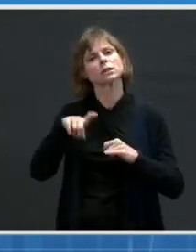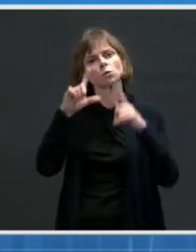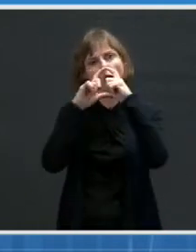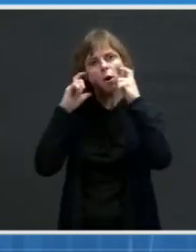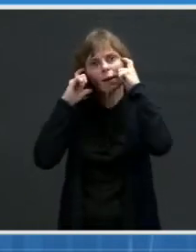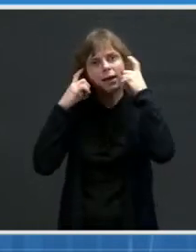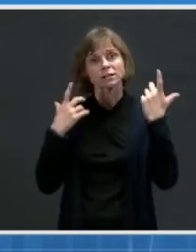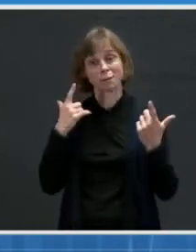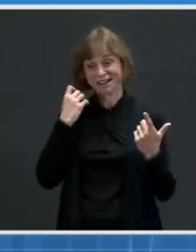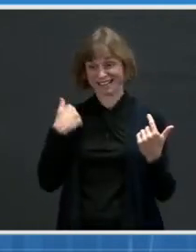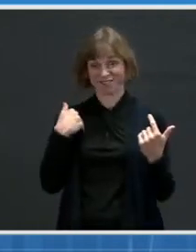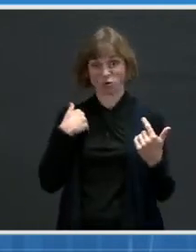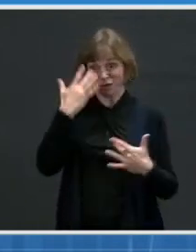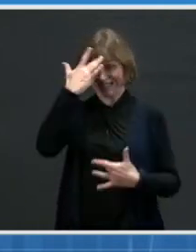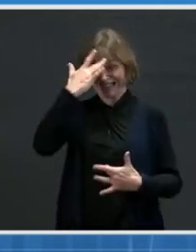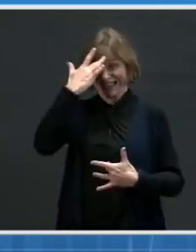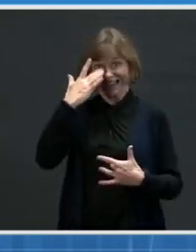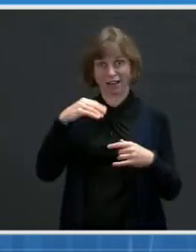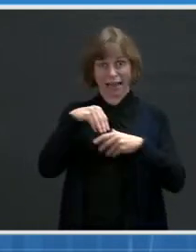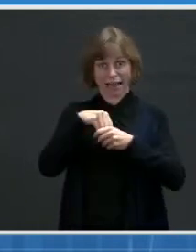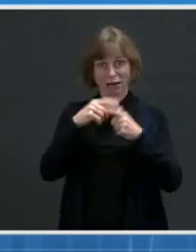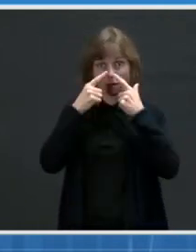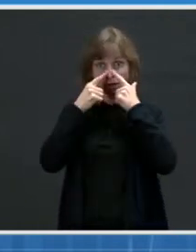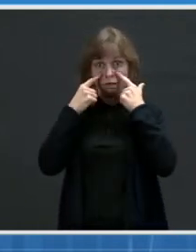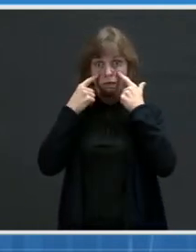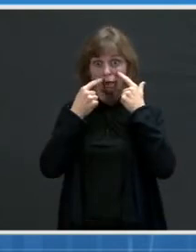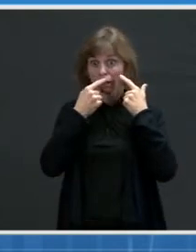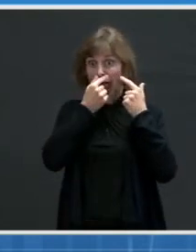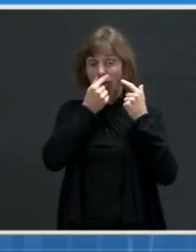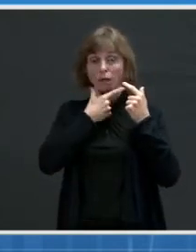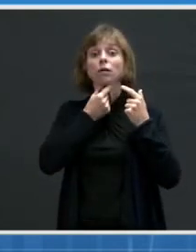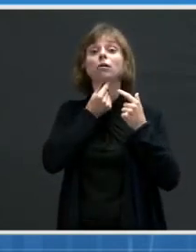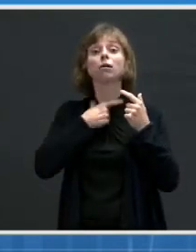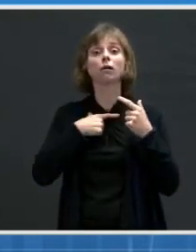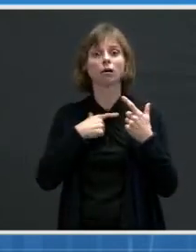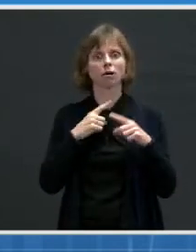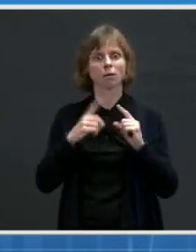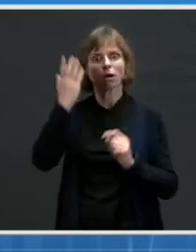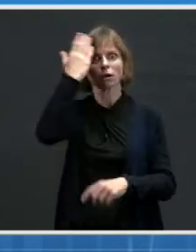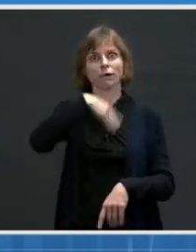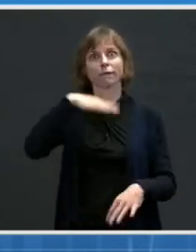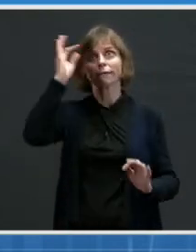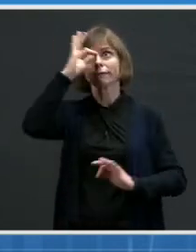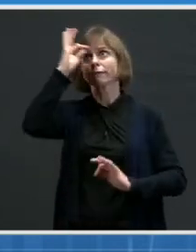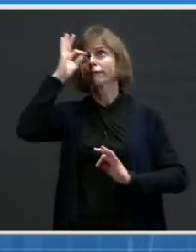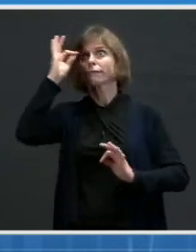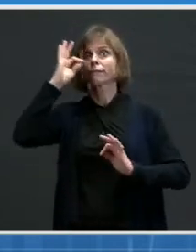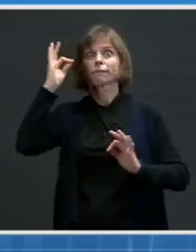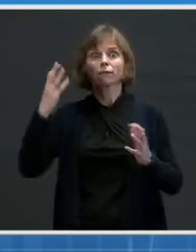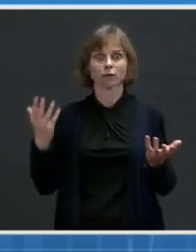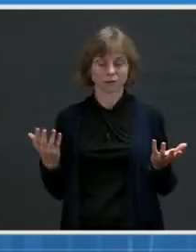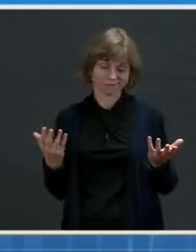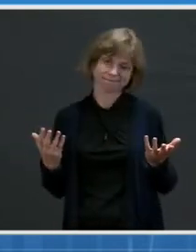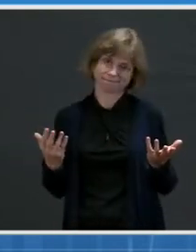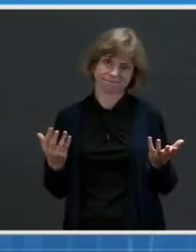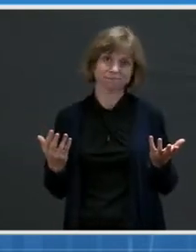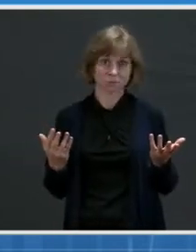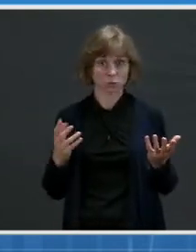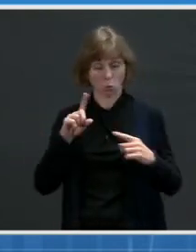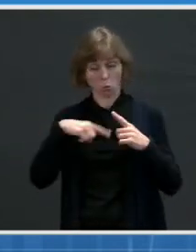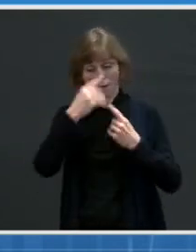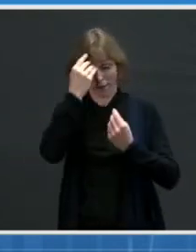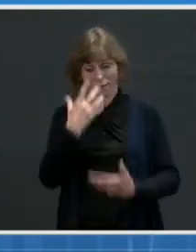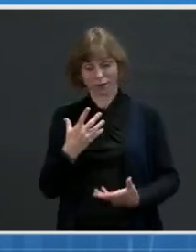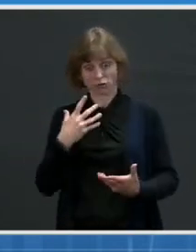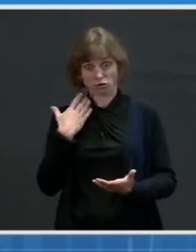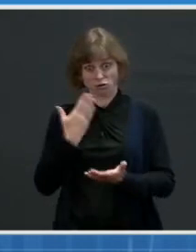your nasopharynx, even though we hope that when the data comes in, it's going to show that the very virus level